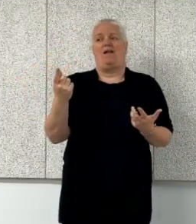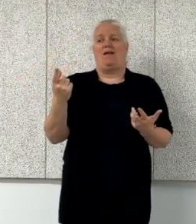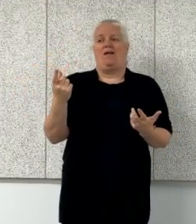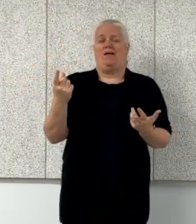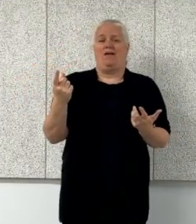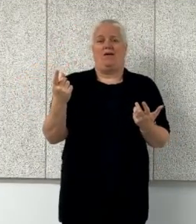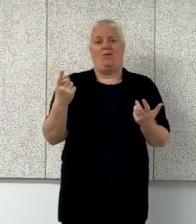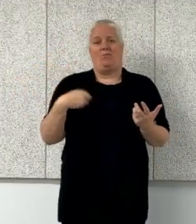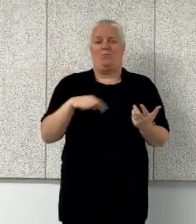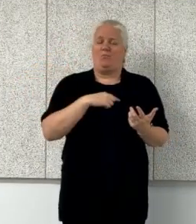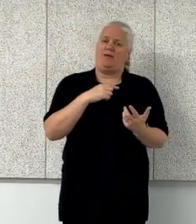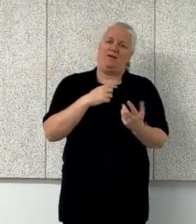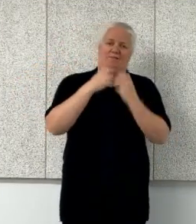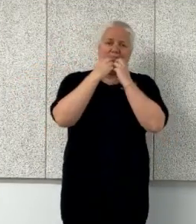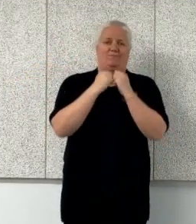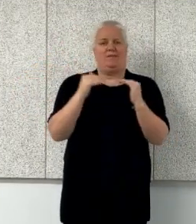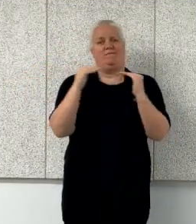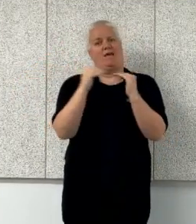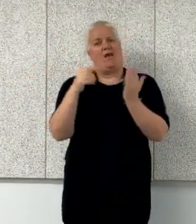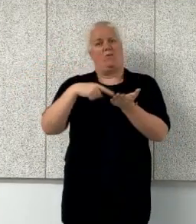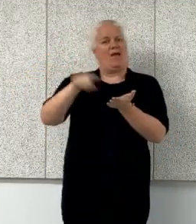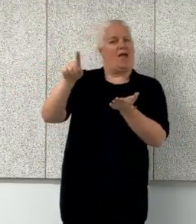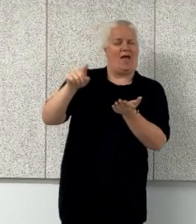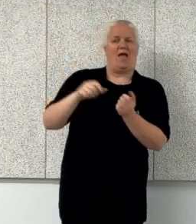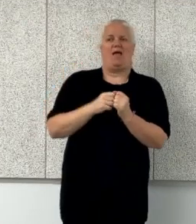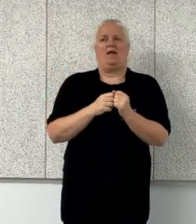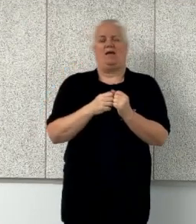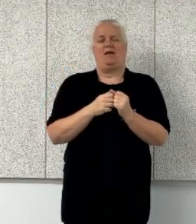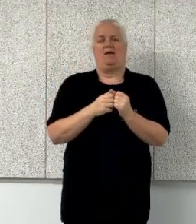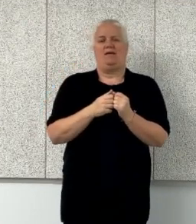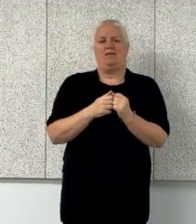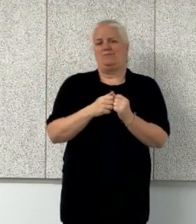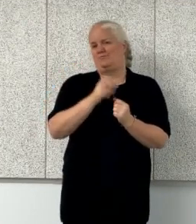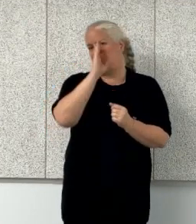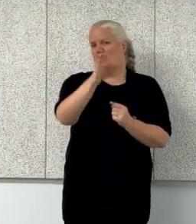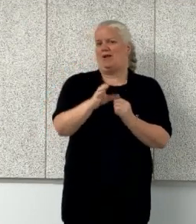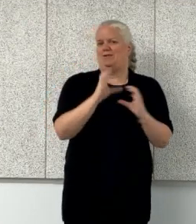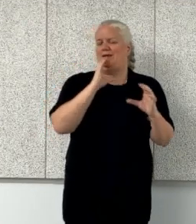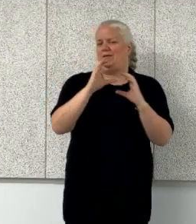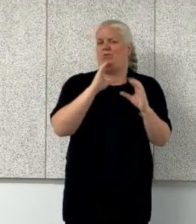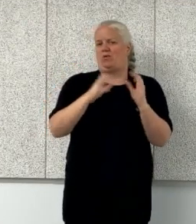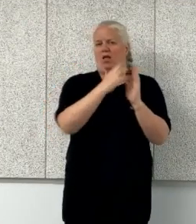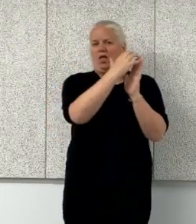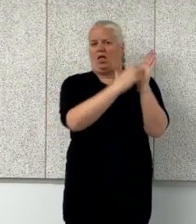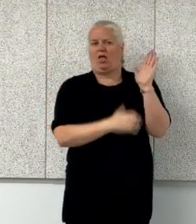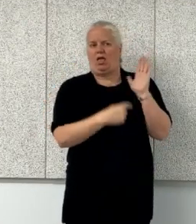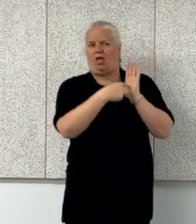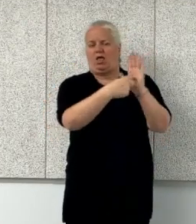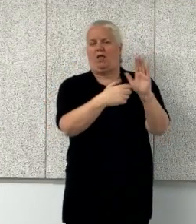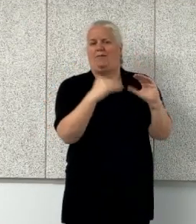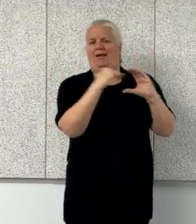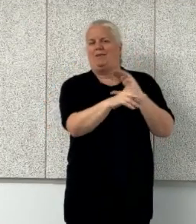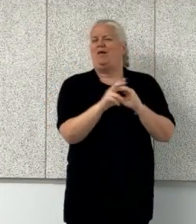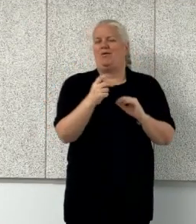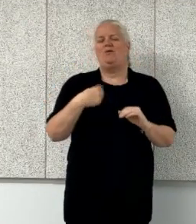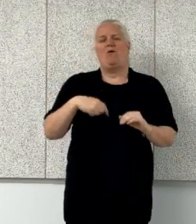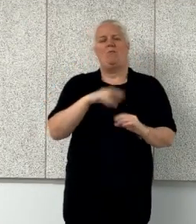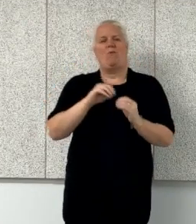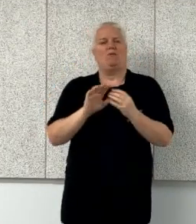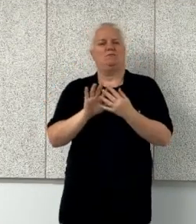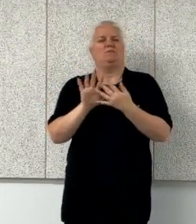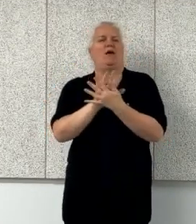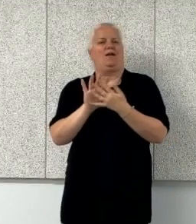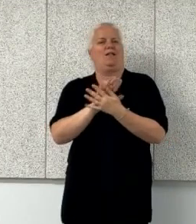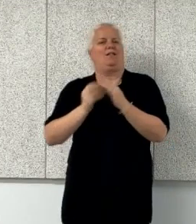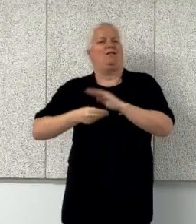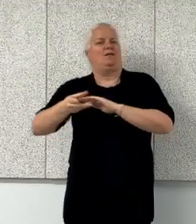pay initiative is happening, or, you know, we have to be really kind of subtle in how we're communicating those ideas. And in a way, it's like, instead